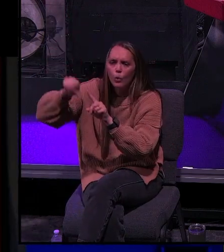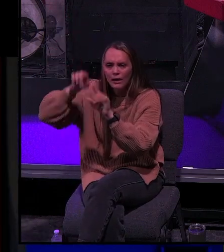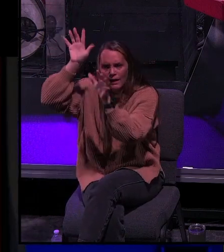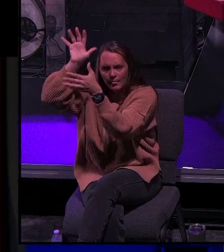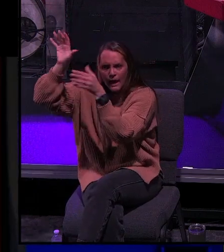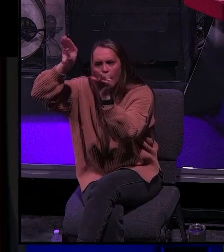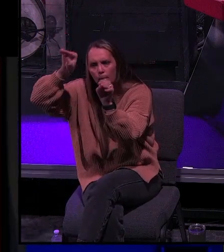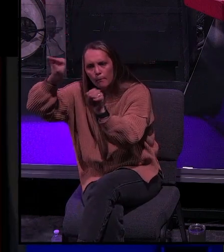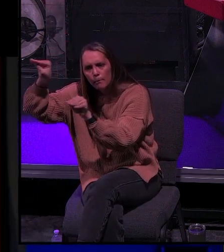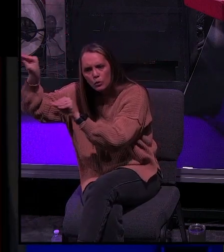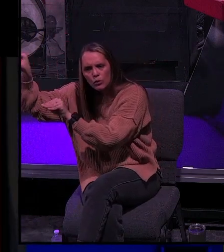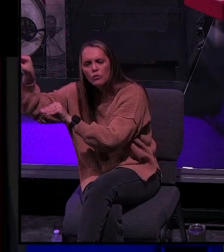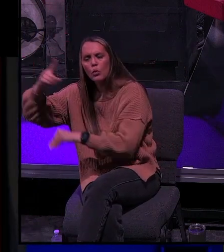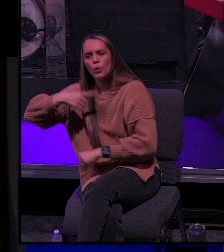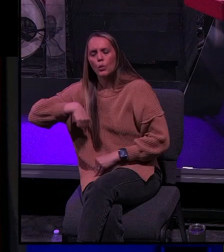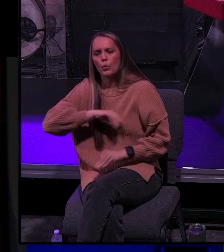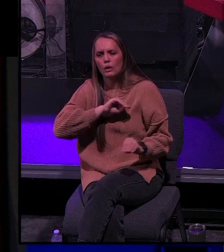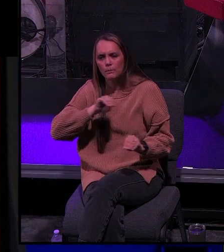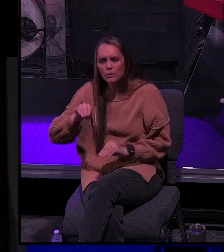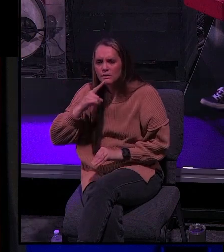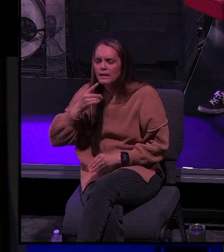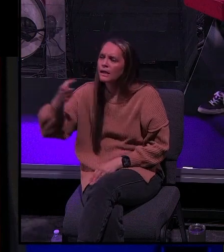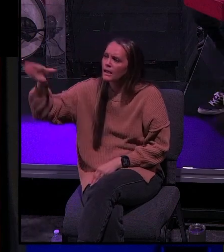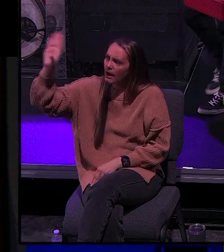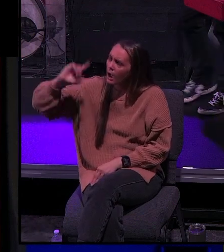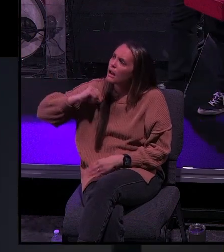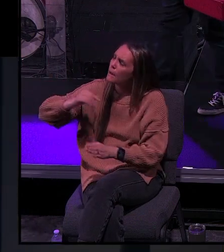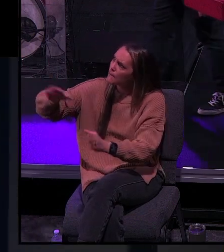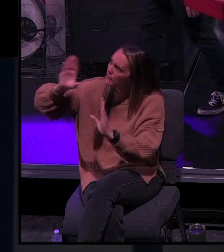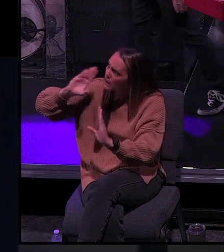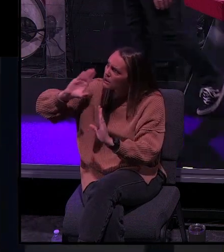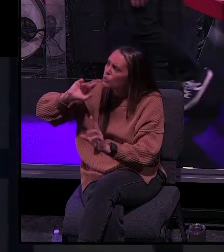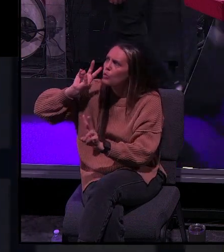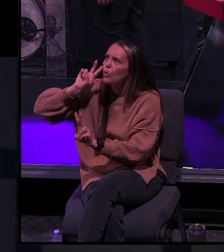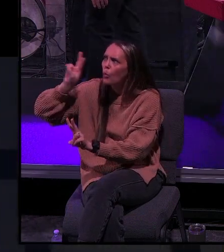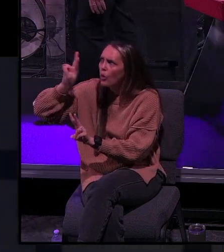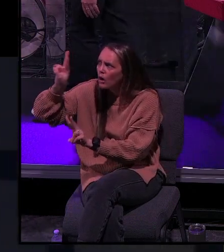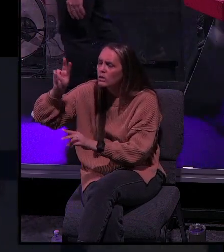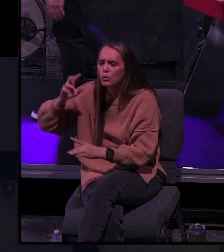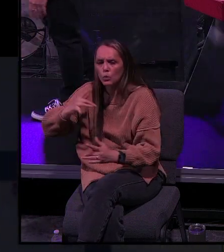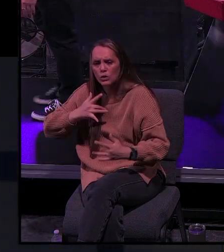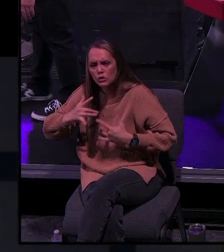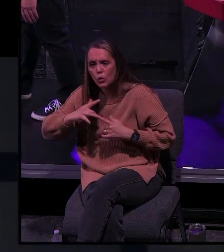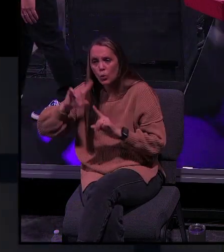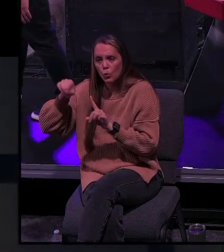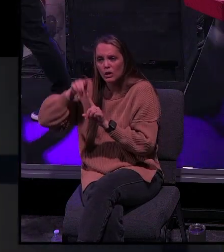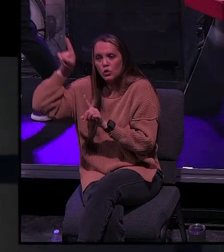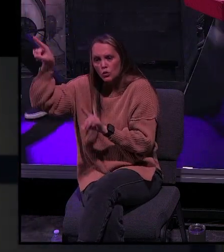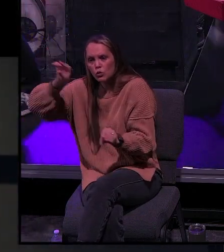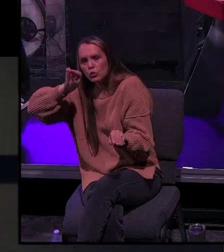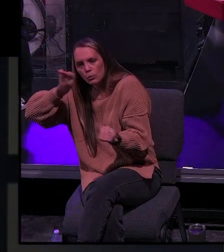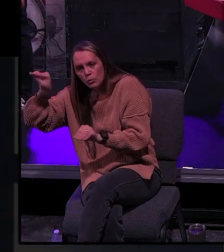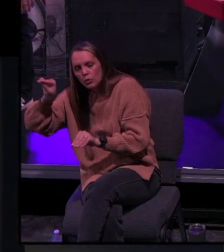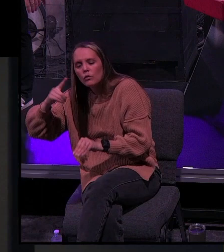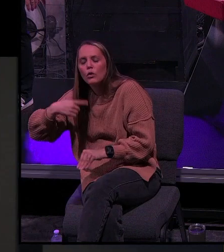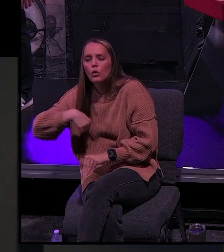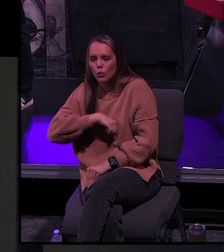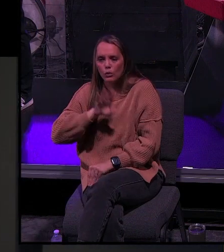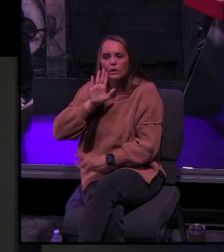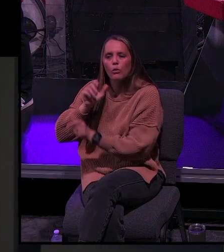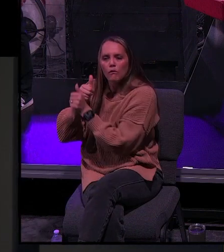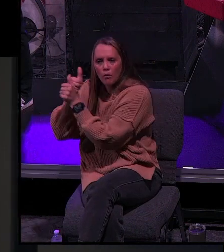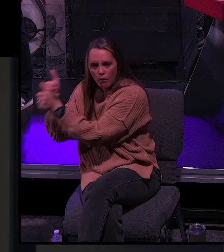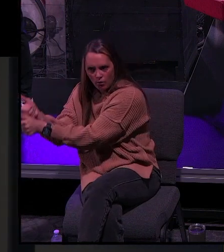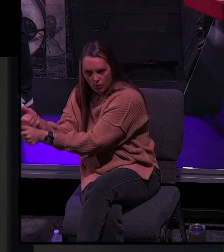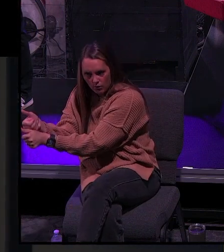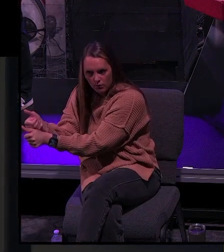said, God, we're paying attention, we're listening, we're discerning, we're watching you, and when you move, then we'll get on board with the direction you're